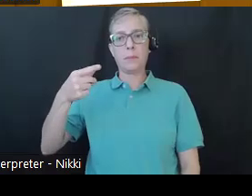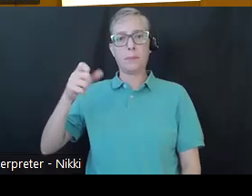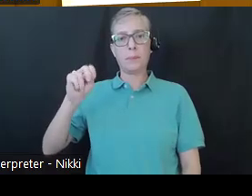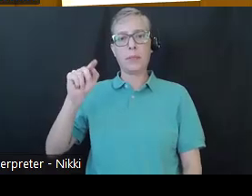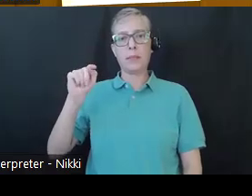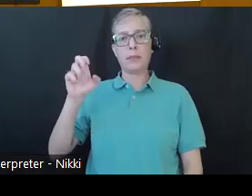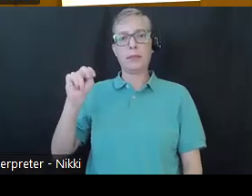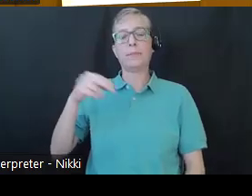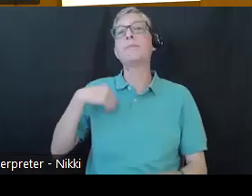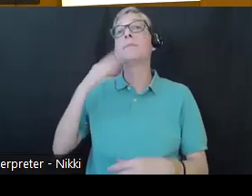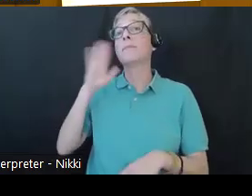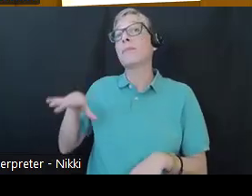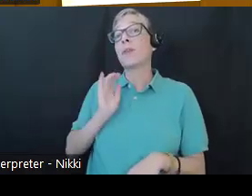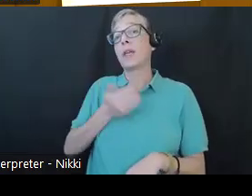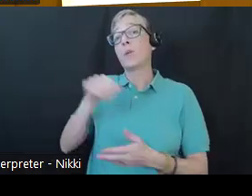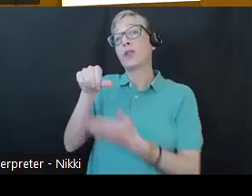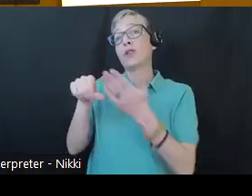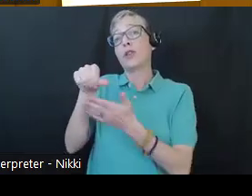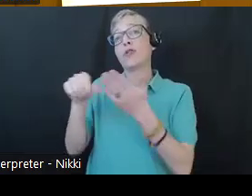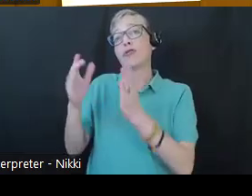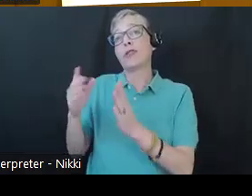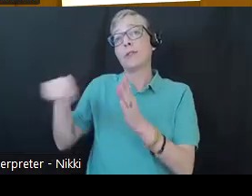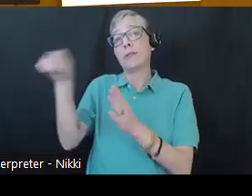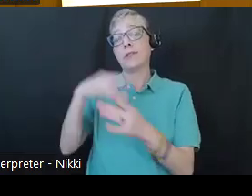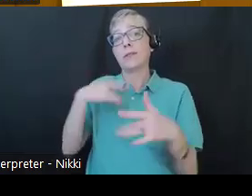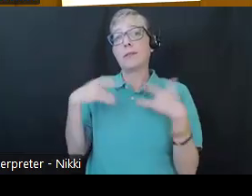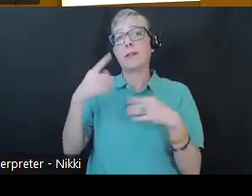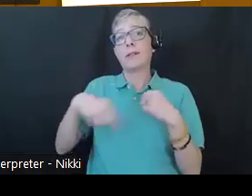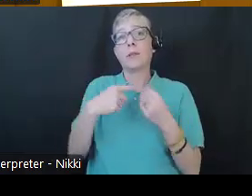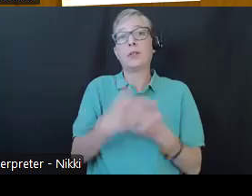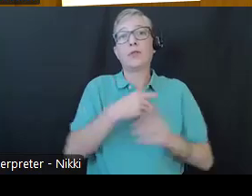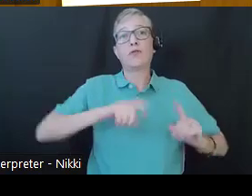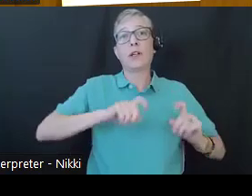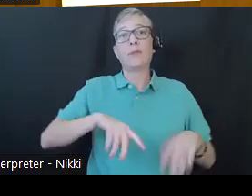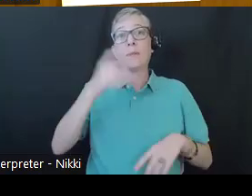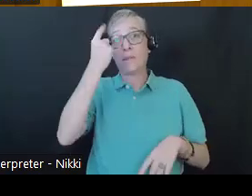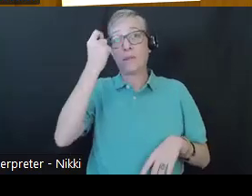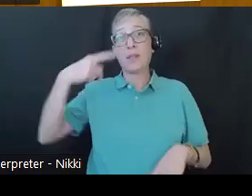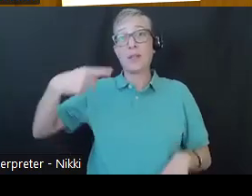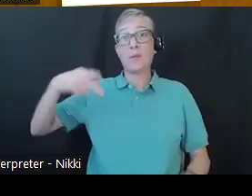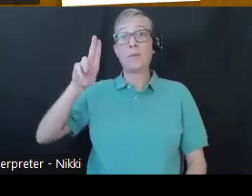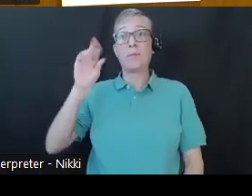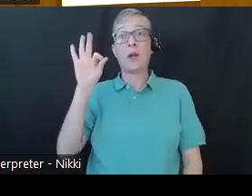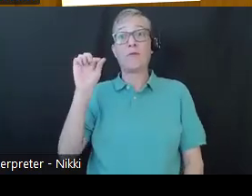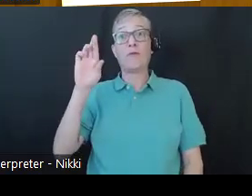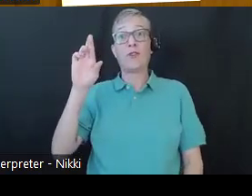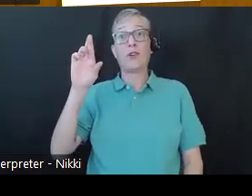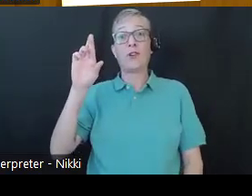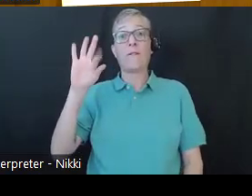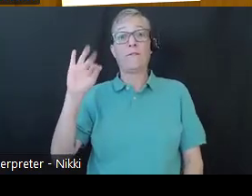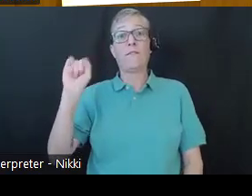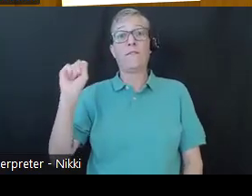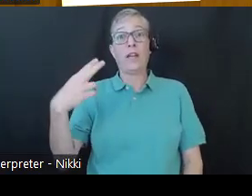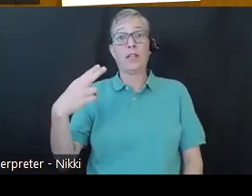surgeons are very excited about it. But the pufferfish toxin serves as a long-acting